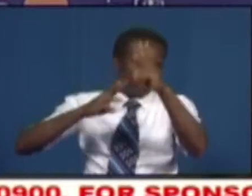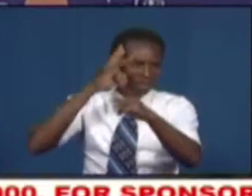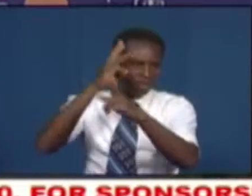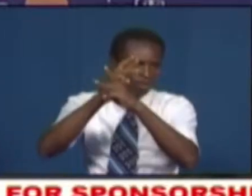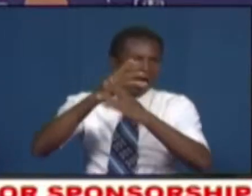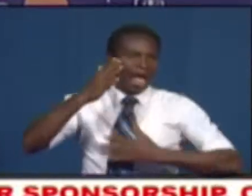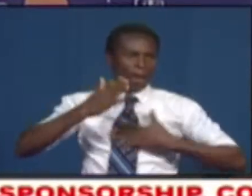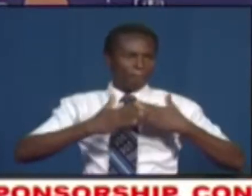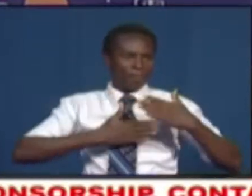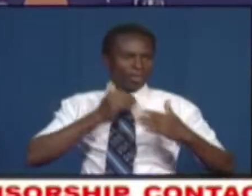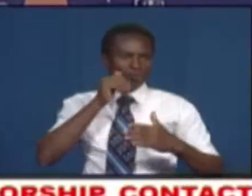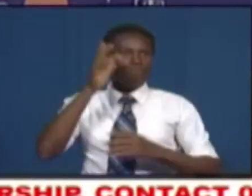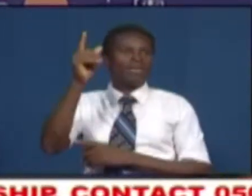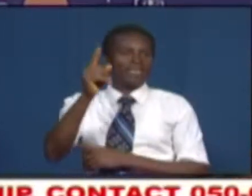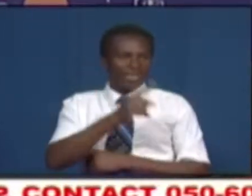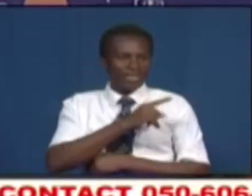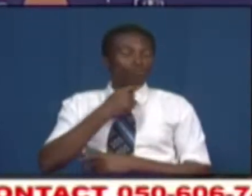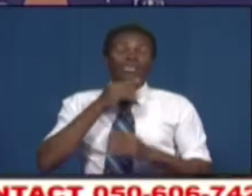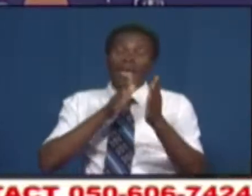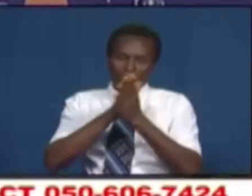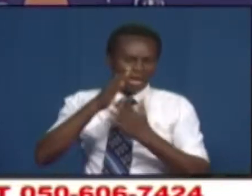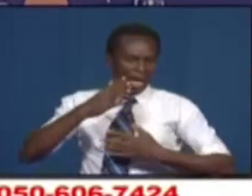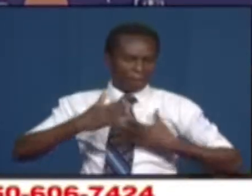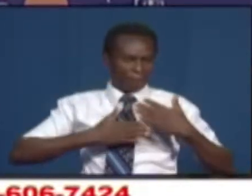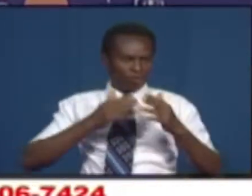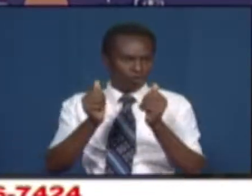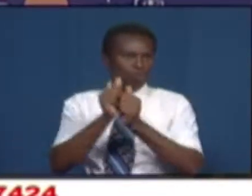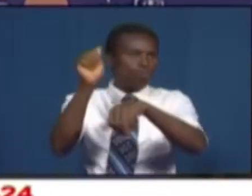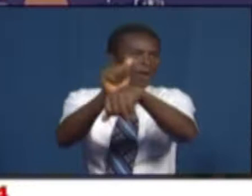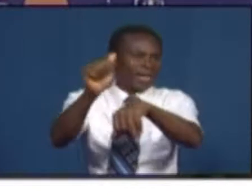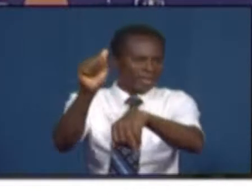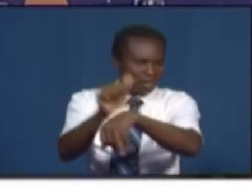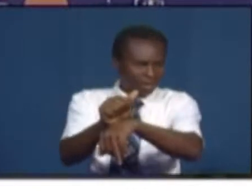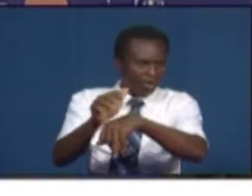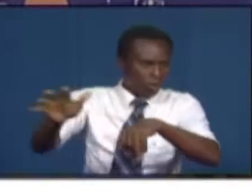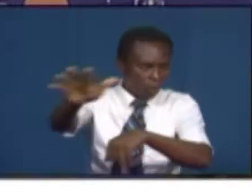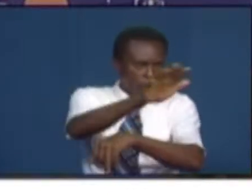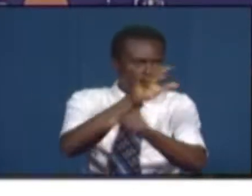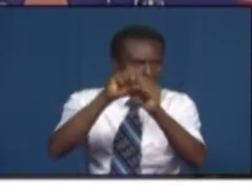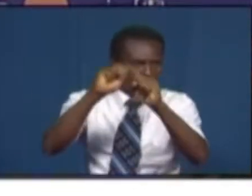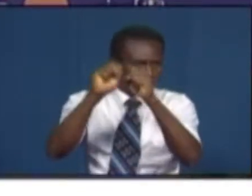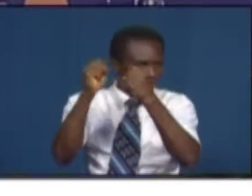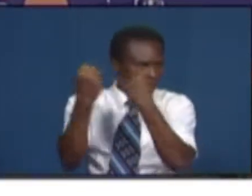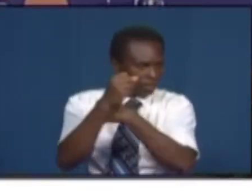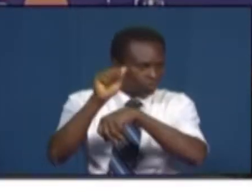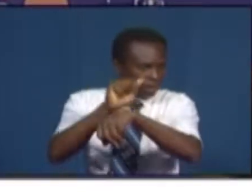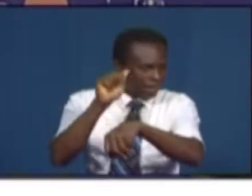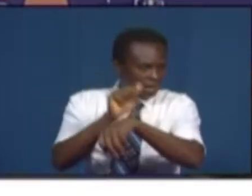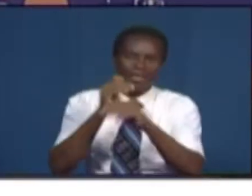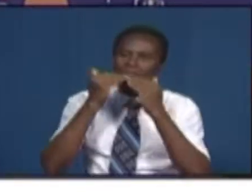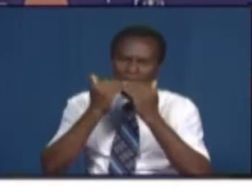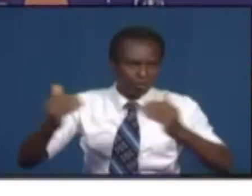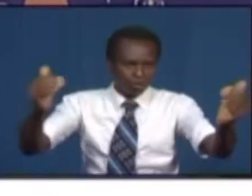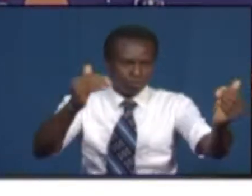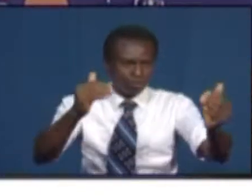we appreciate your motivation, we appreciate your mentoring role in shaping people like us in society. So we can only give